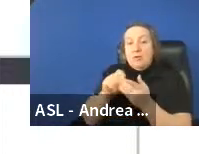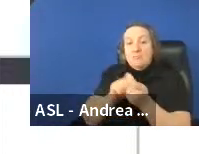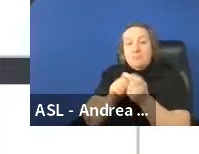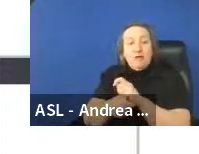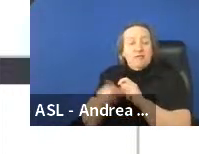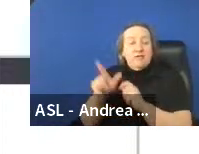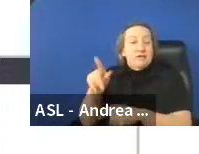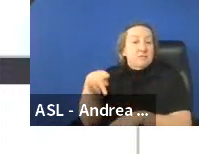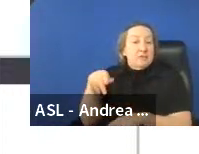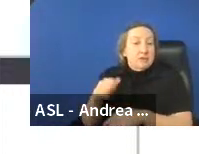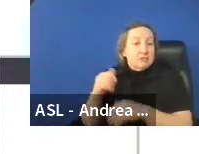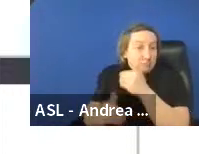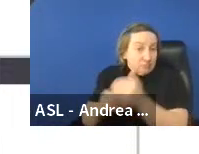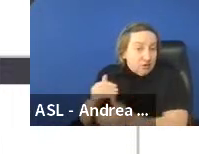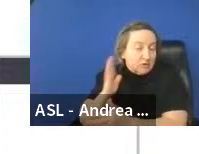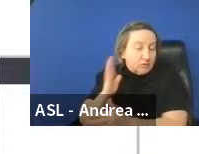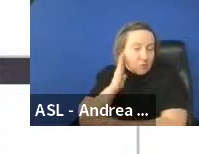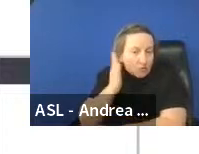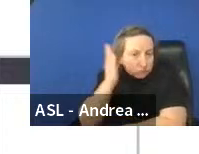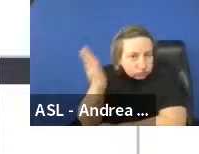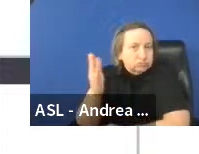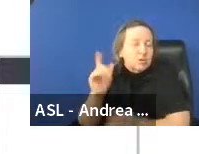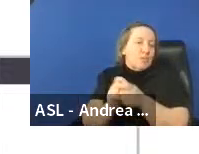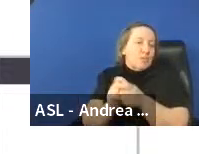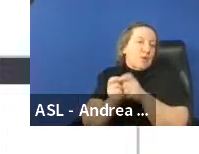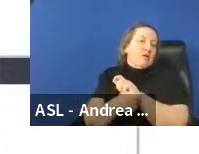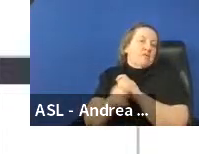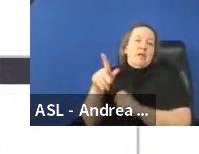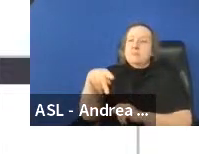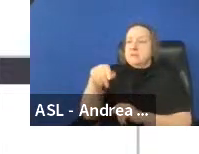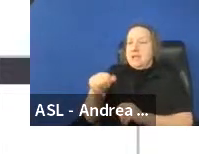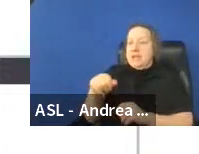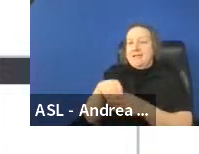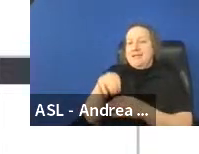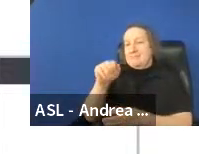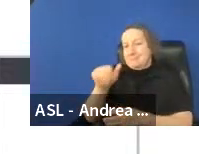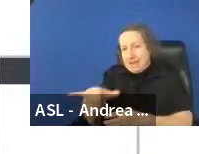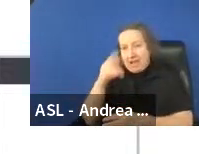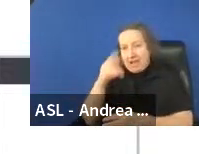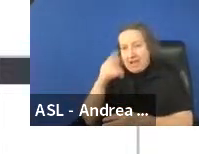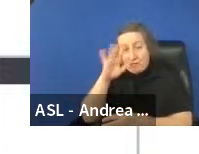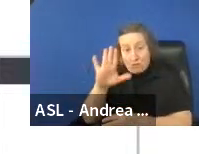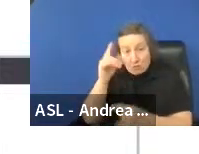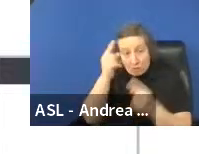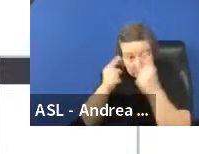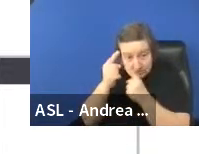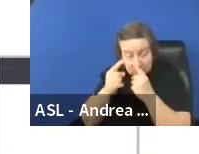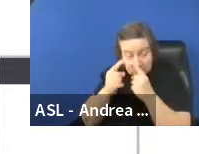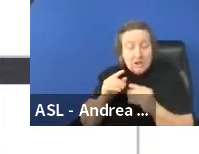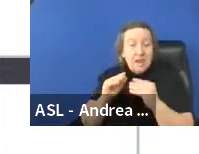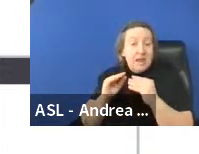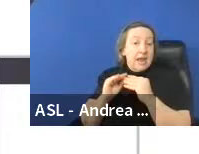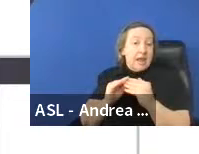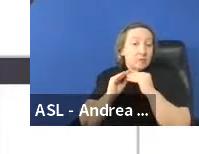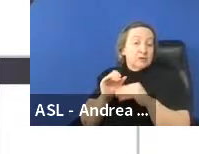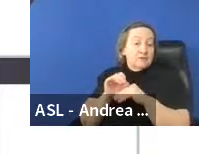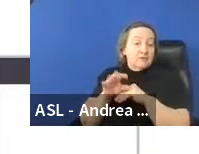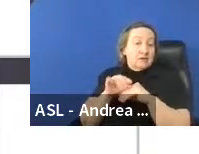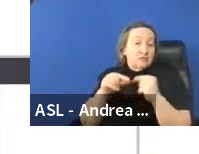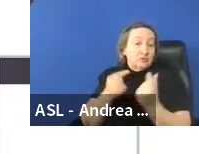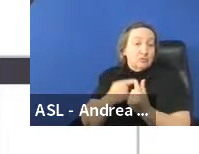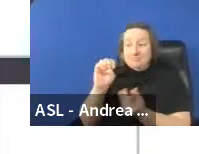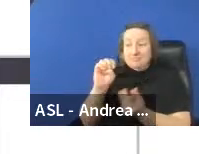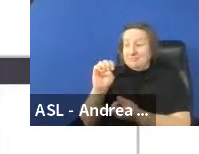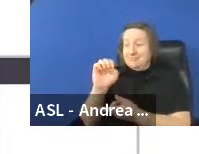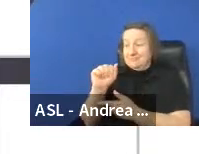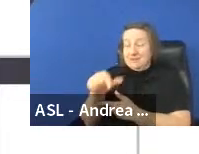their recommendation on the modified LPA in May for your consideration. The equity advisory group has played a really critical role